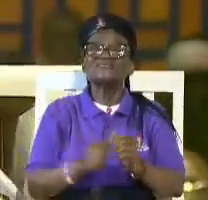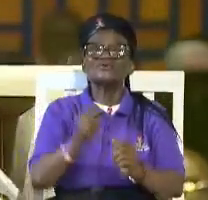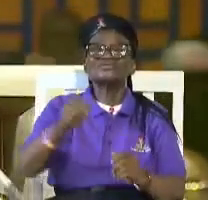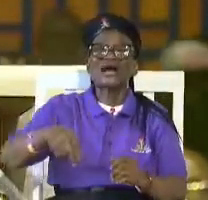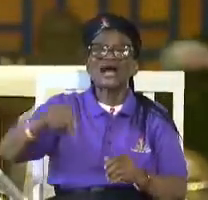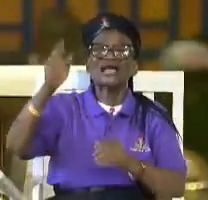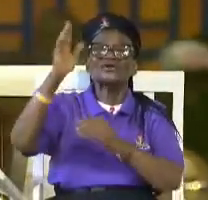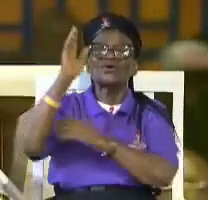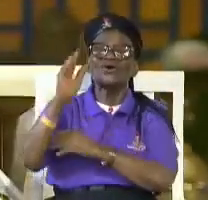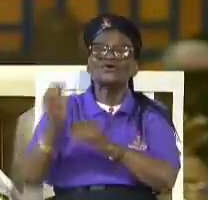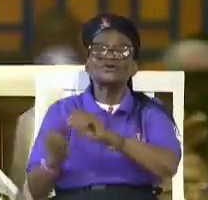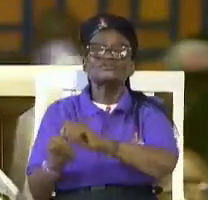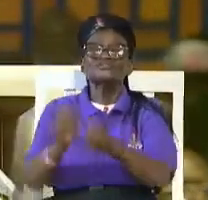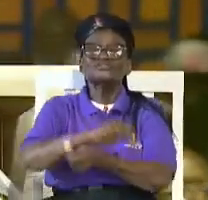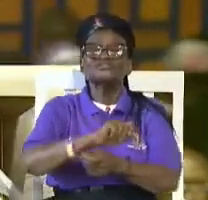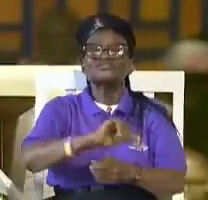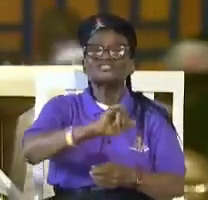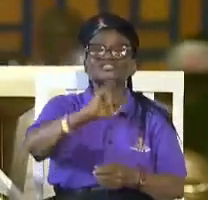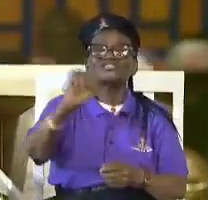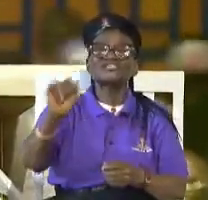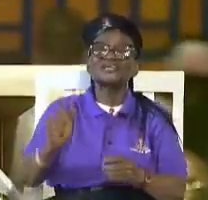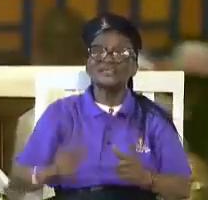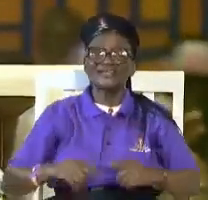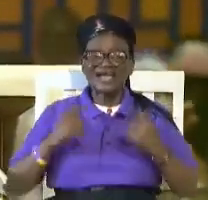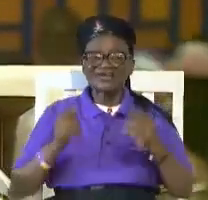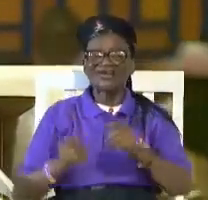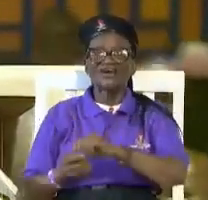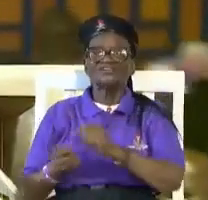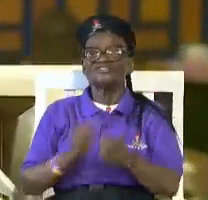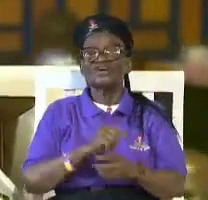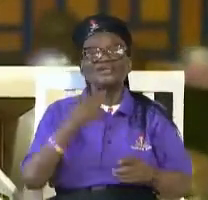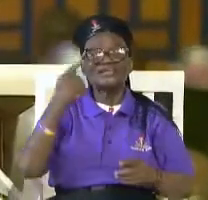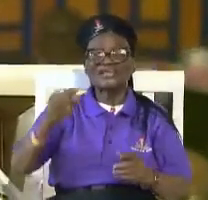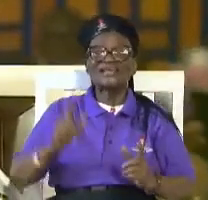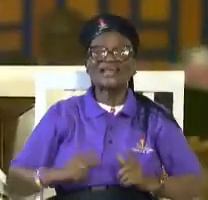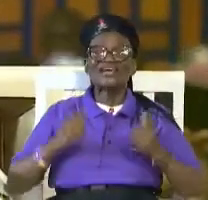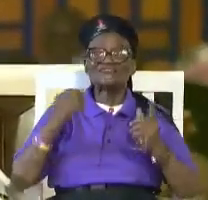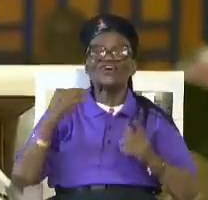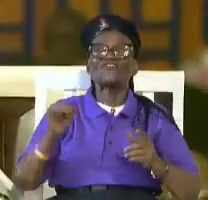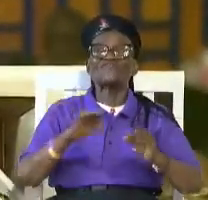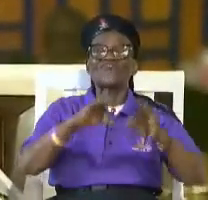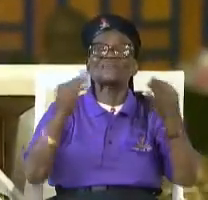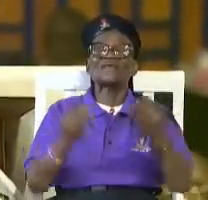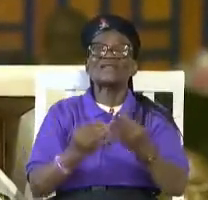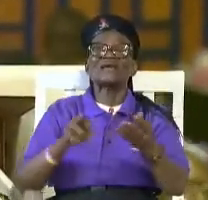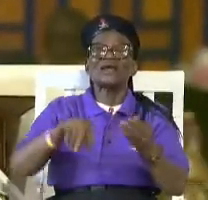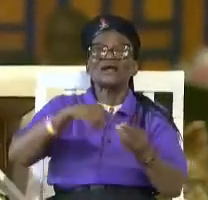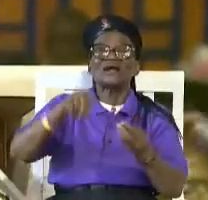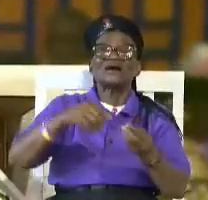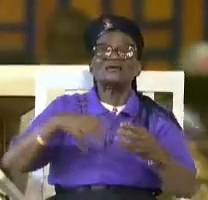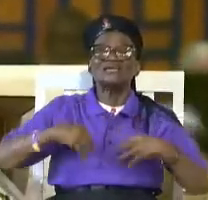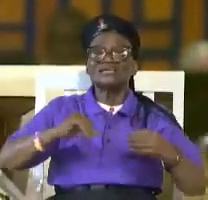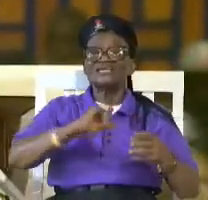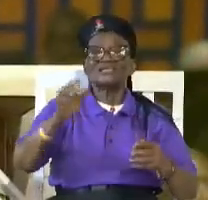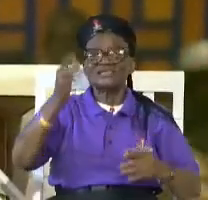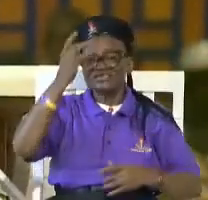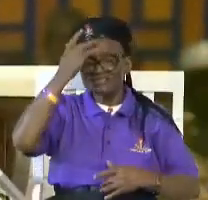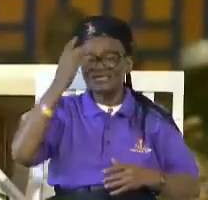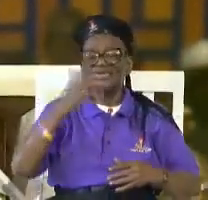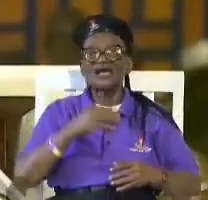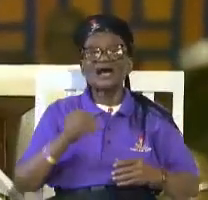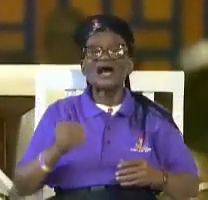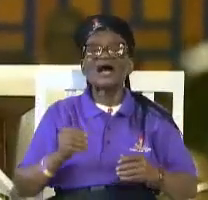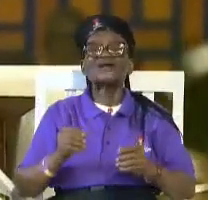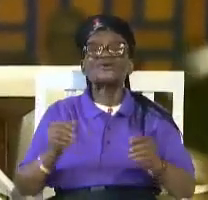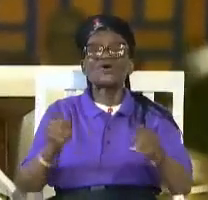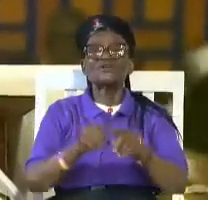lives, turning the lives of families around, healing the sick, being the great physician, and loving